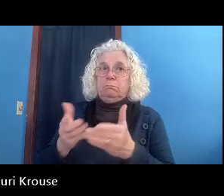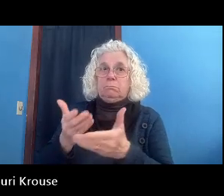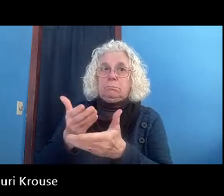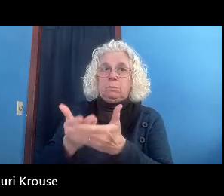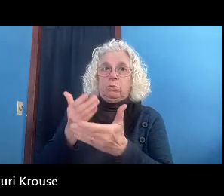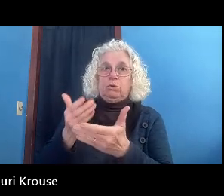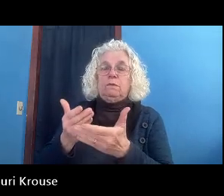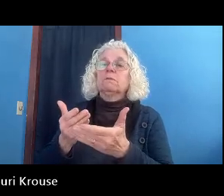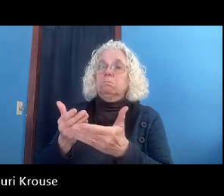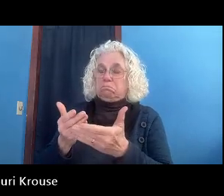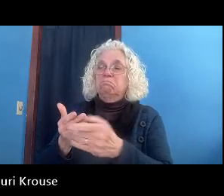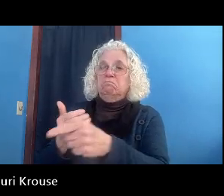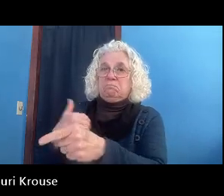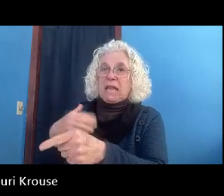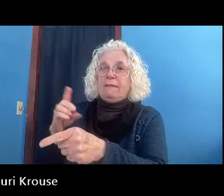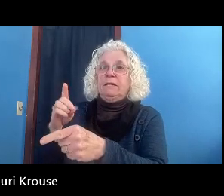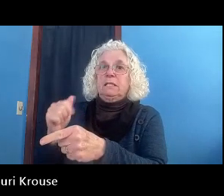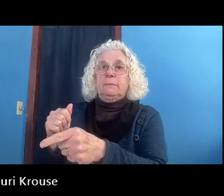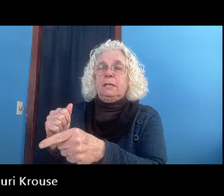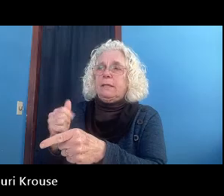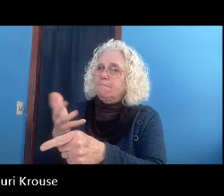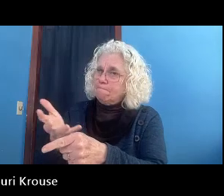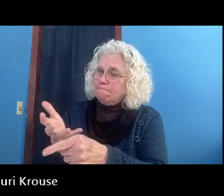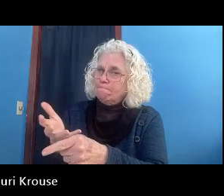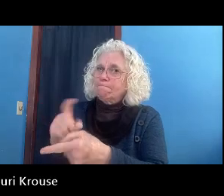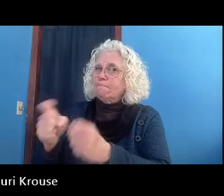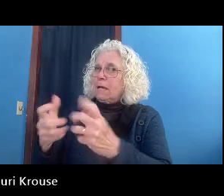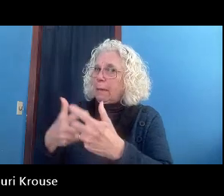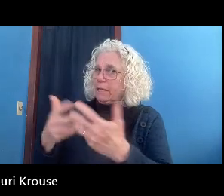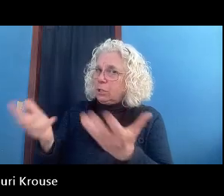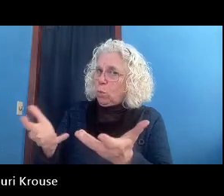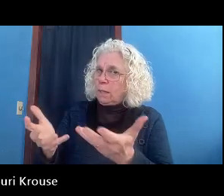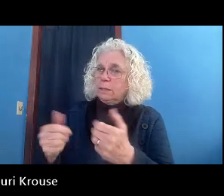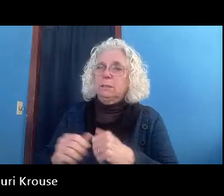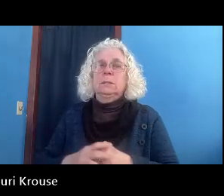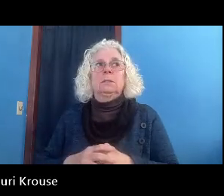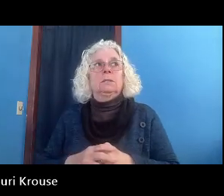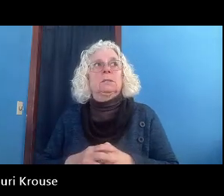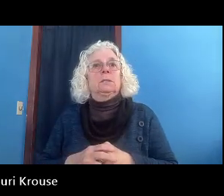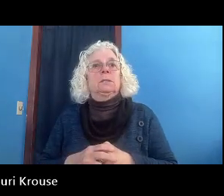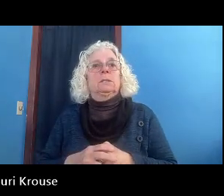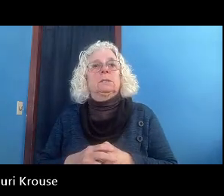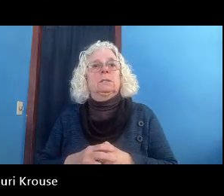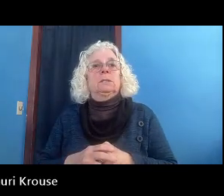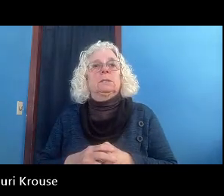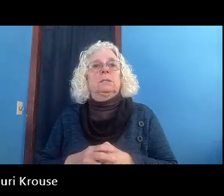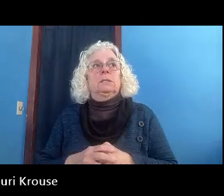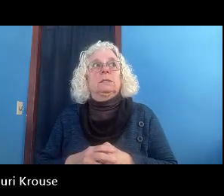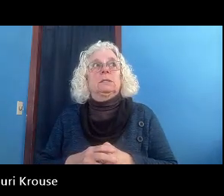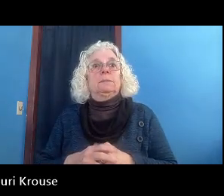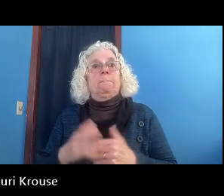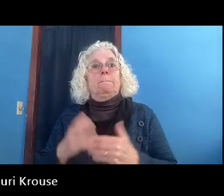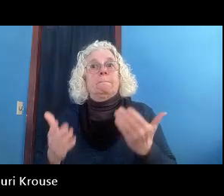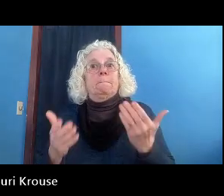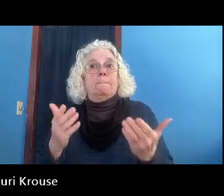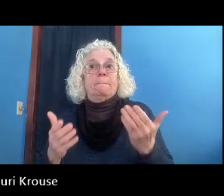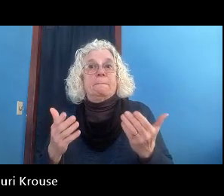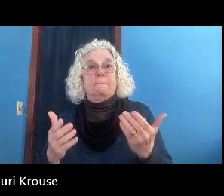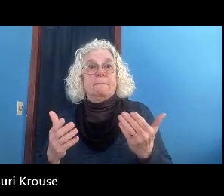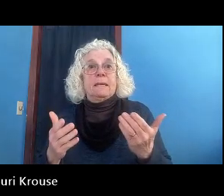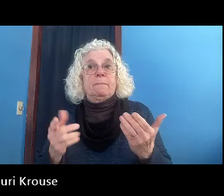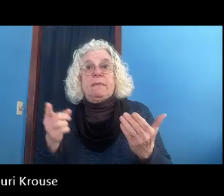this disability, what kinds of accommodations do you want? Well, it's not always easy to kind of get. It's like, I don't